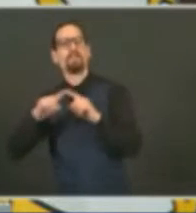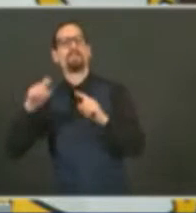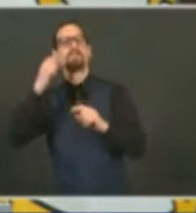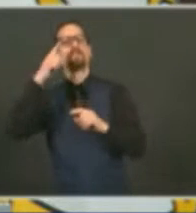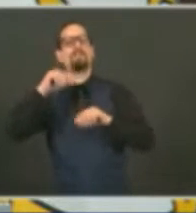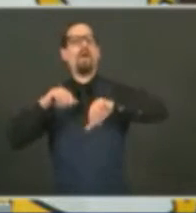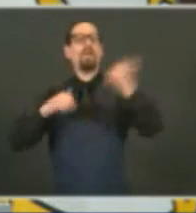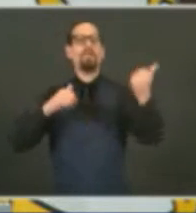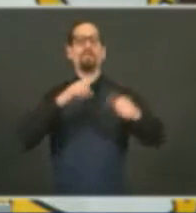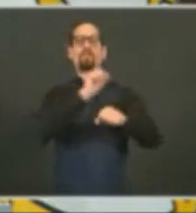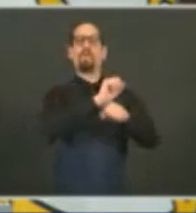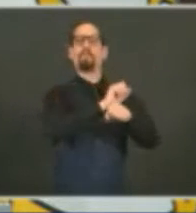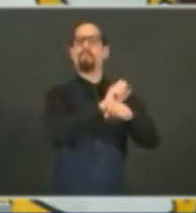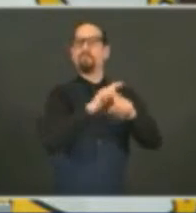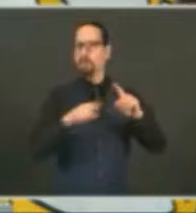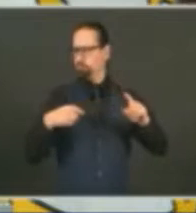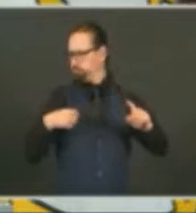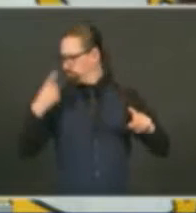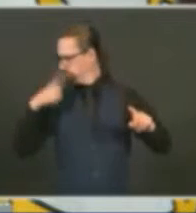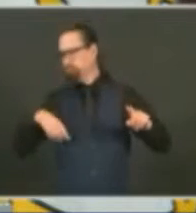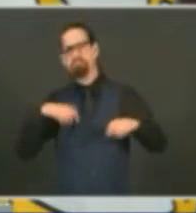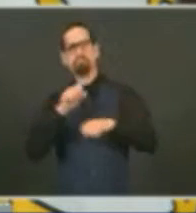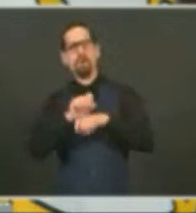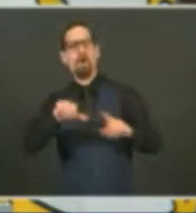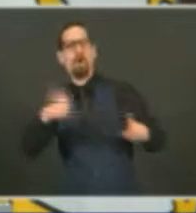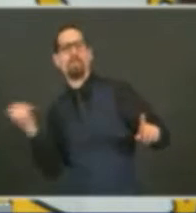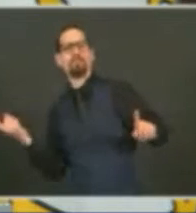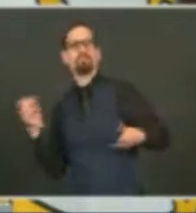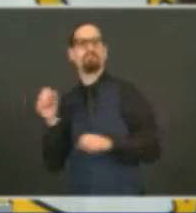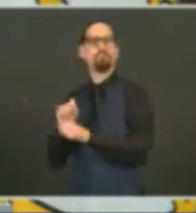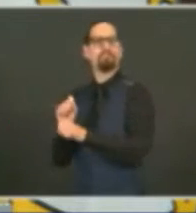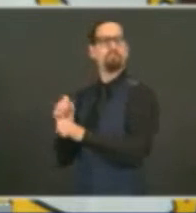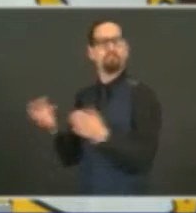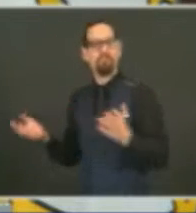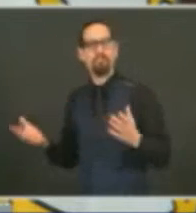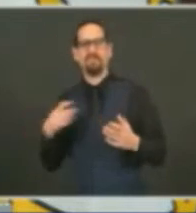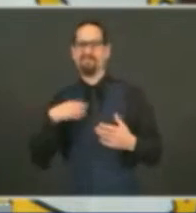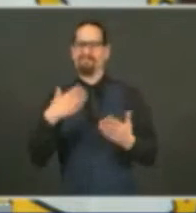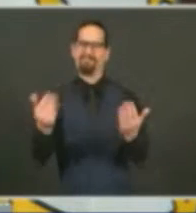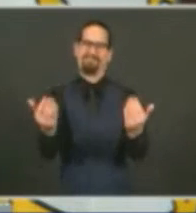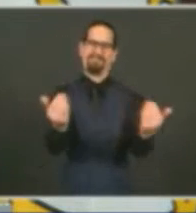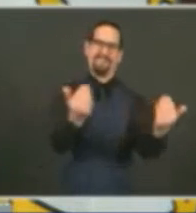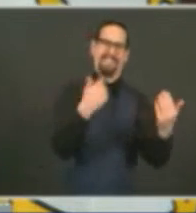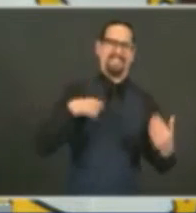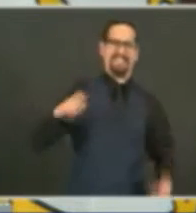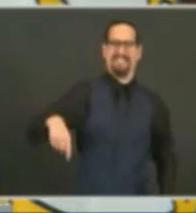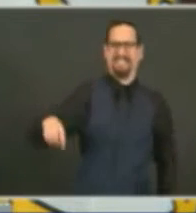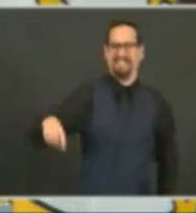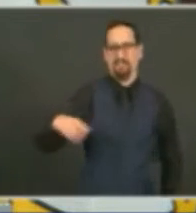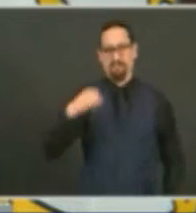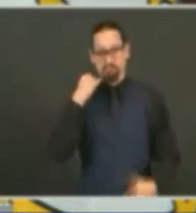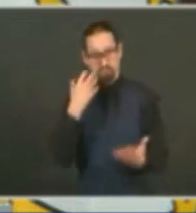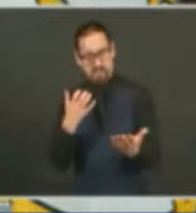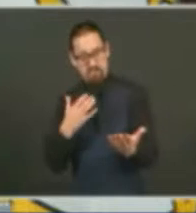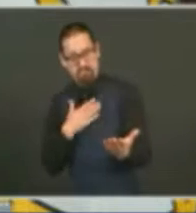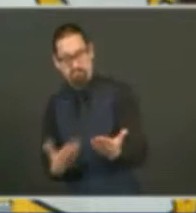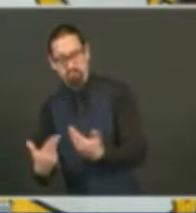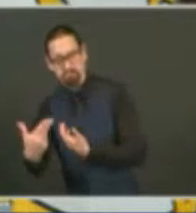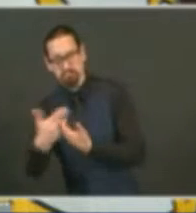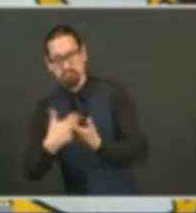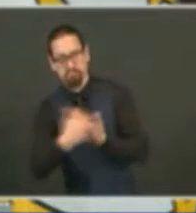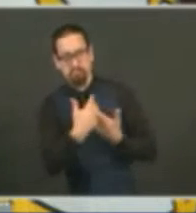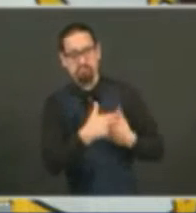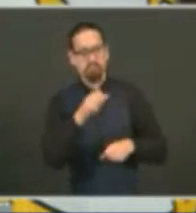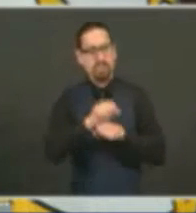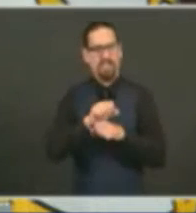I'm asking you to suit up and help us out. If you're willing to work on the floors of our hospitals or our nursing homes or our